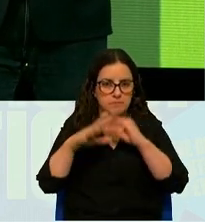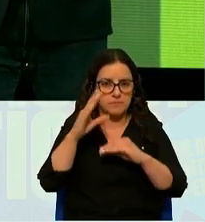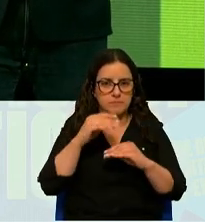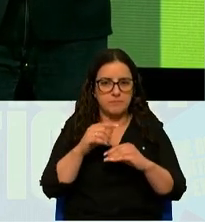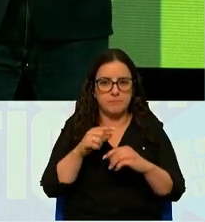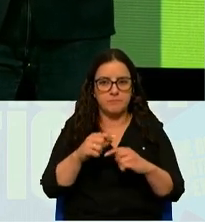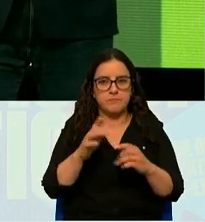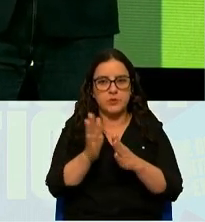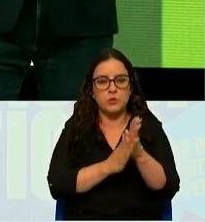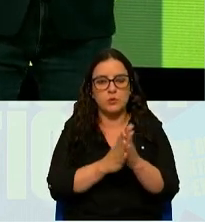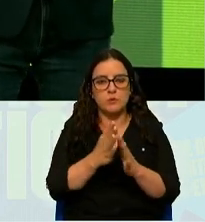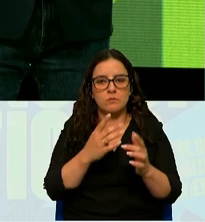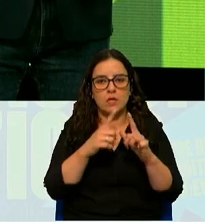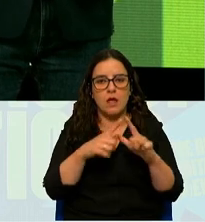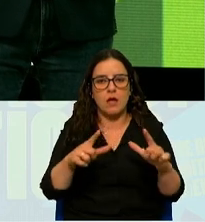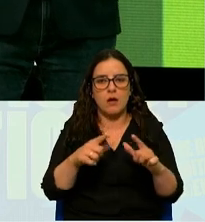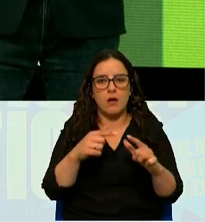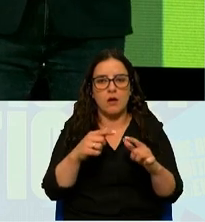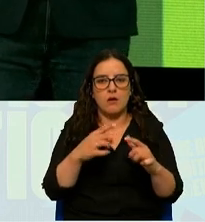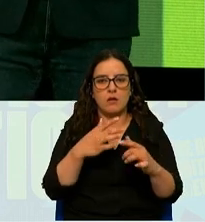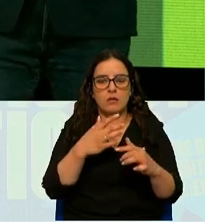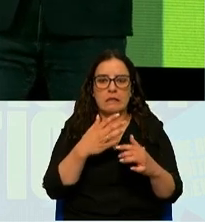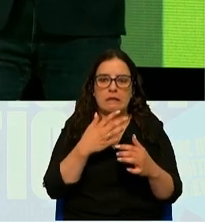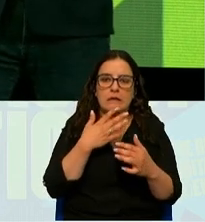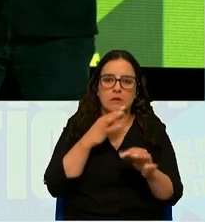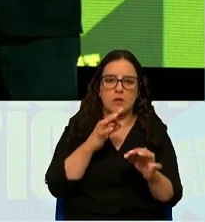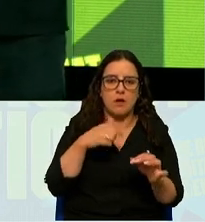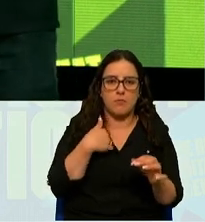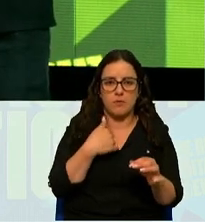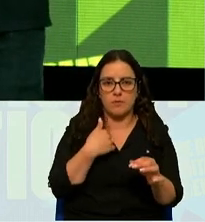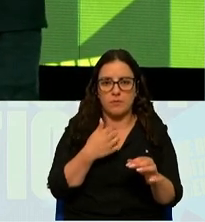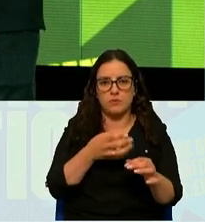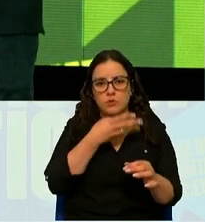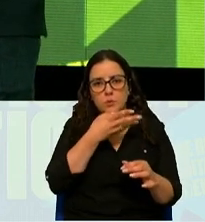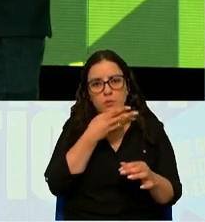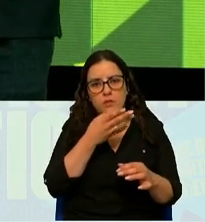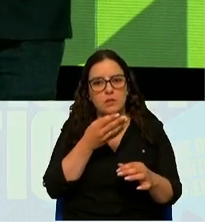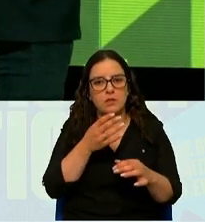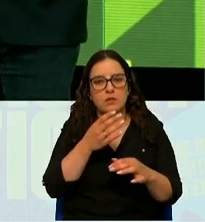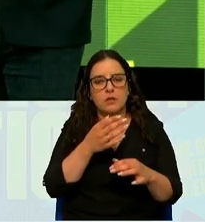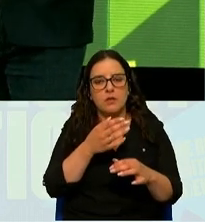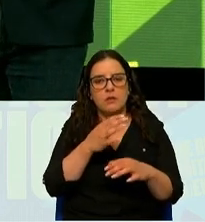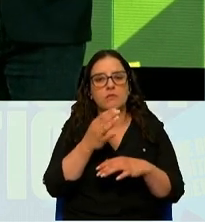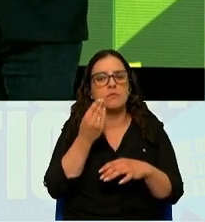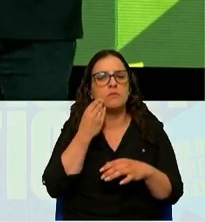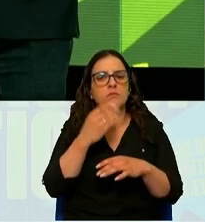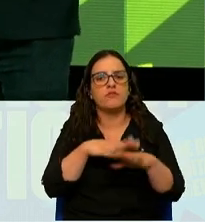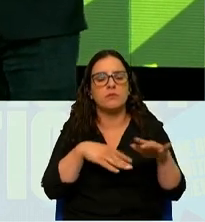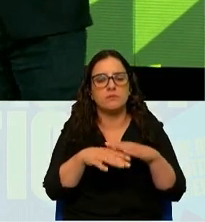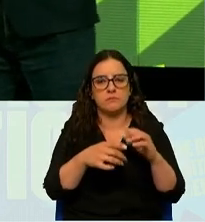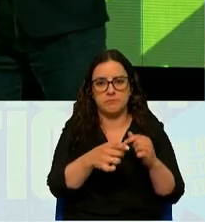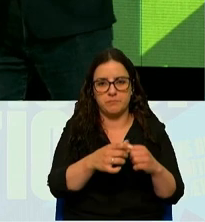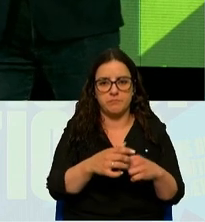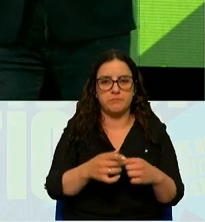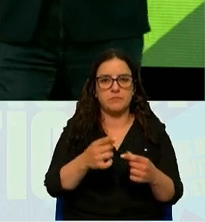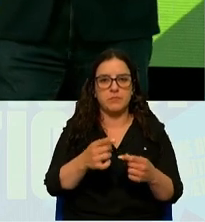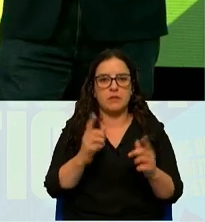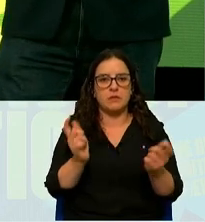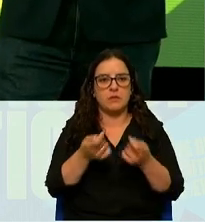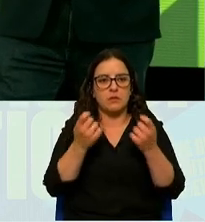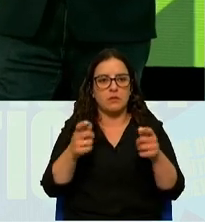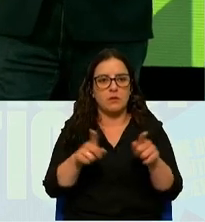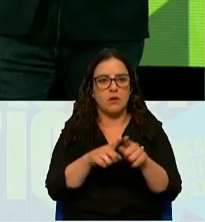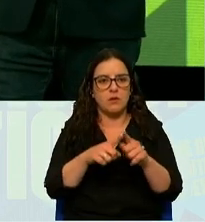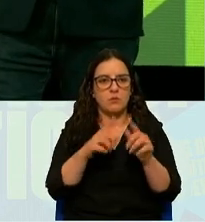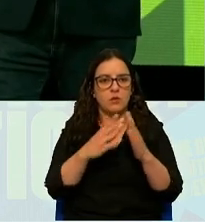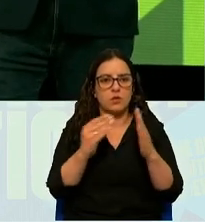your natural language to tell the model what to do. That concept is called few-shot learning, and it became very popular with models like